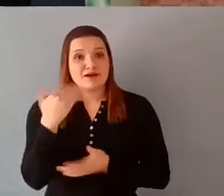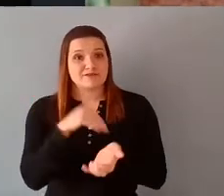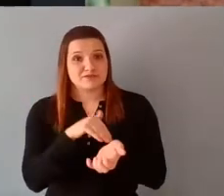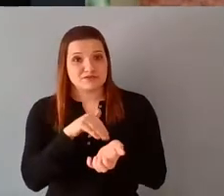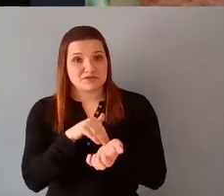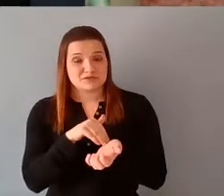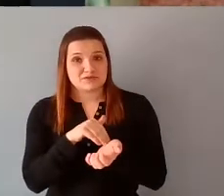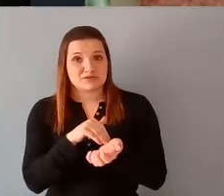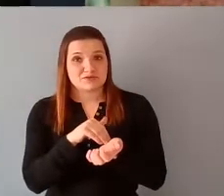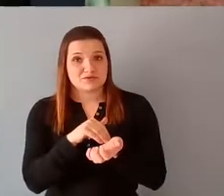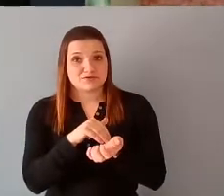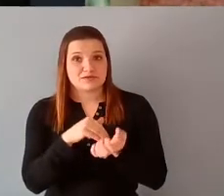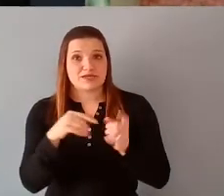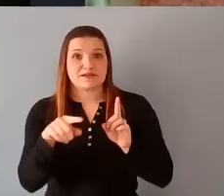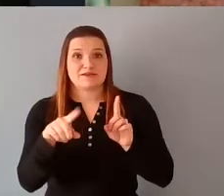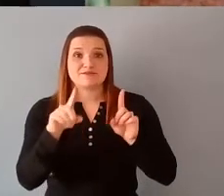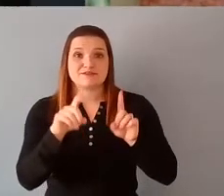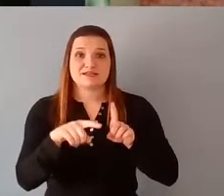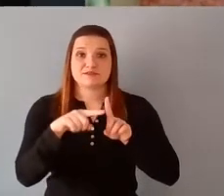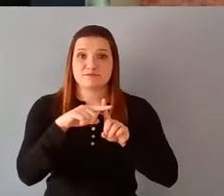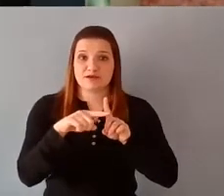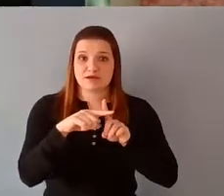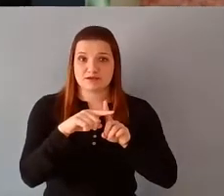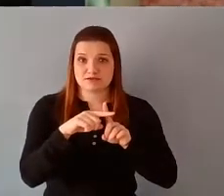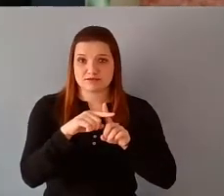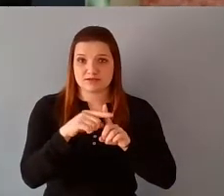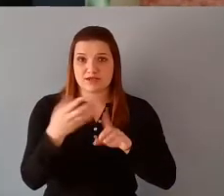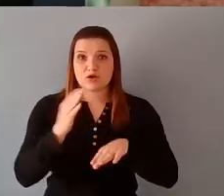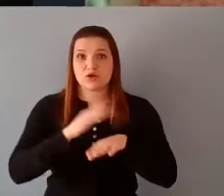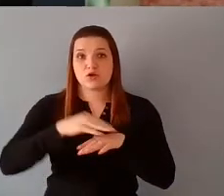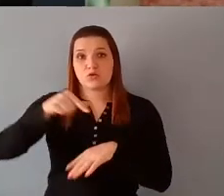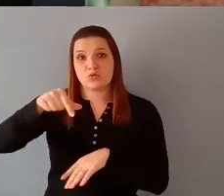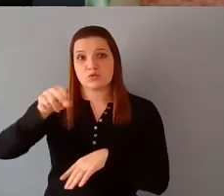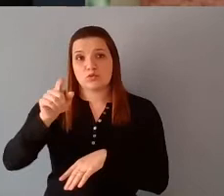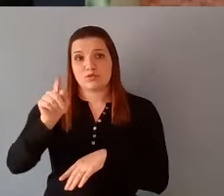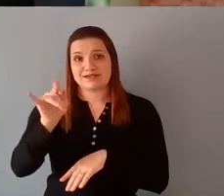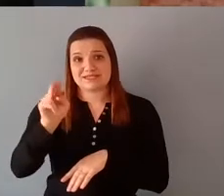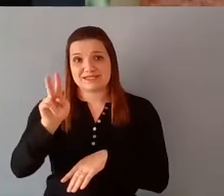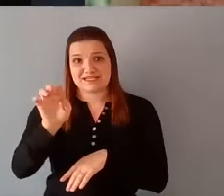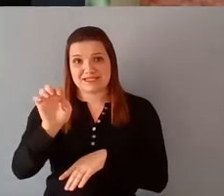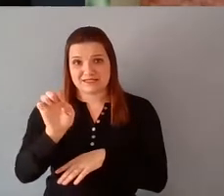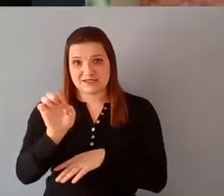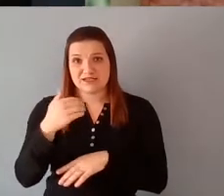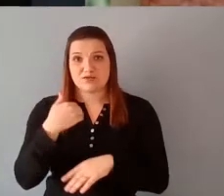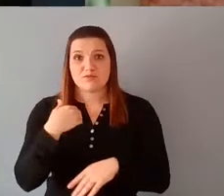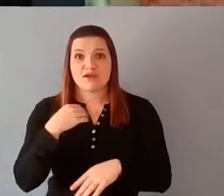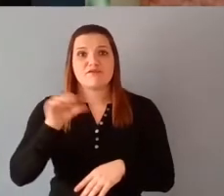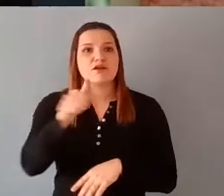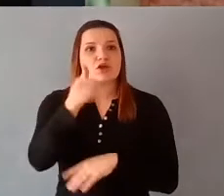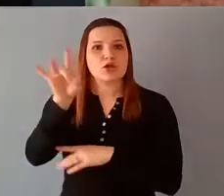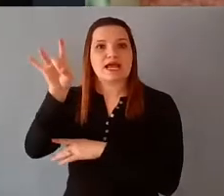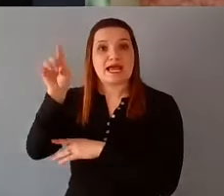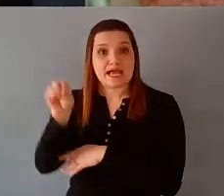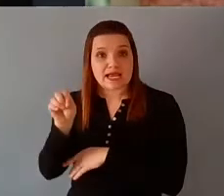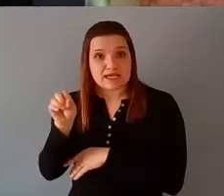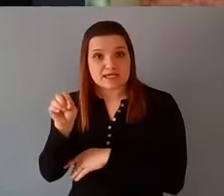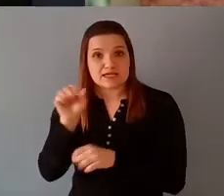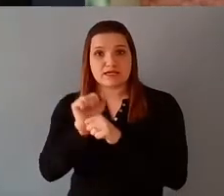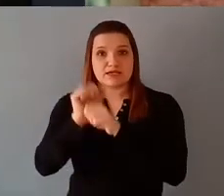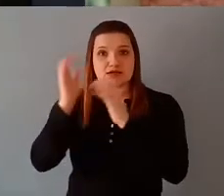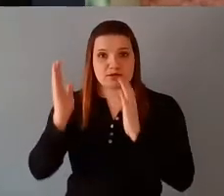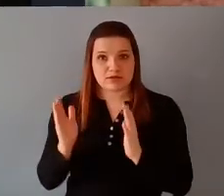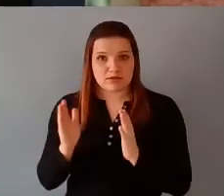are currently positive on quarantine. And unfortunately, we have another 80 of our employees that